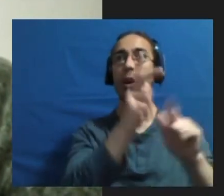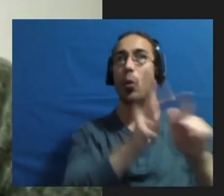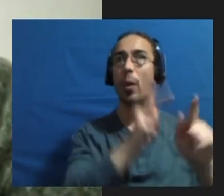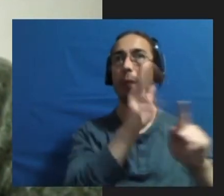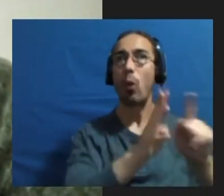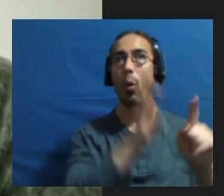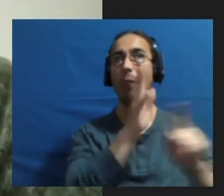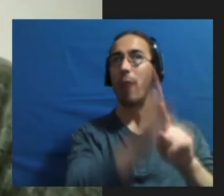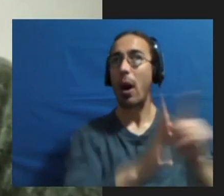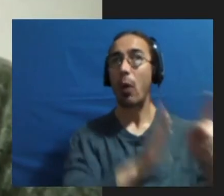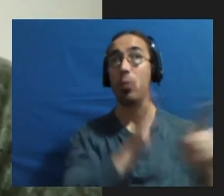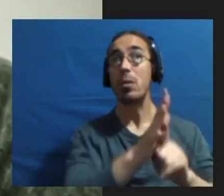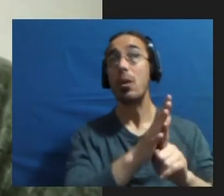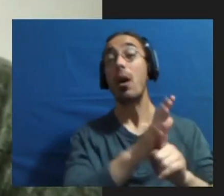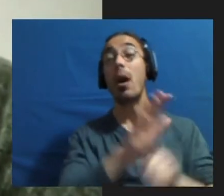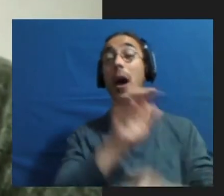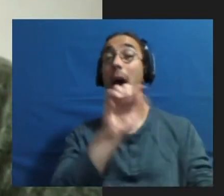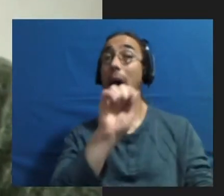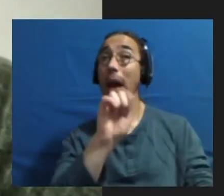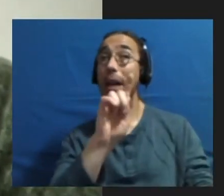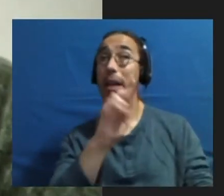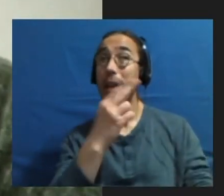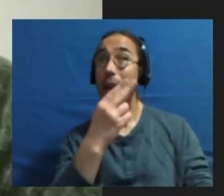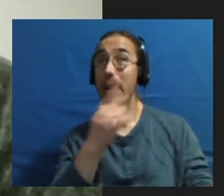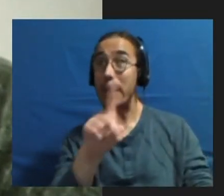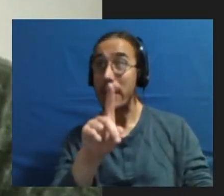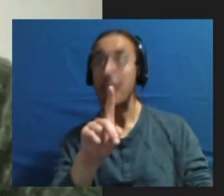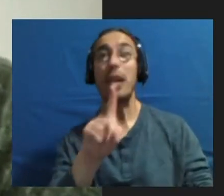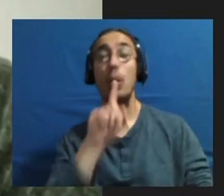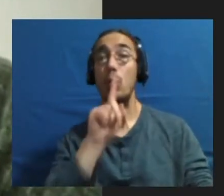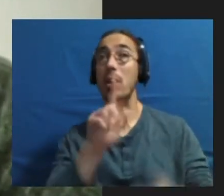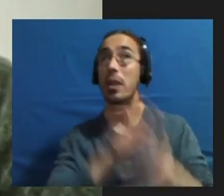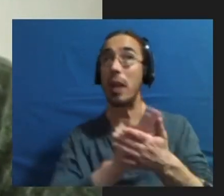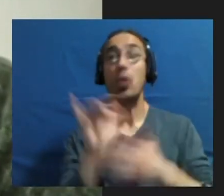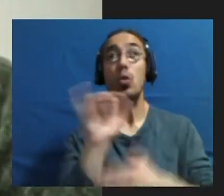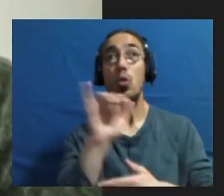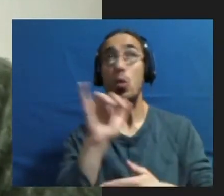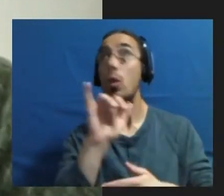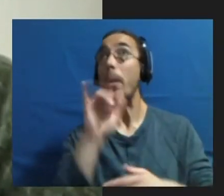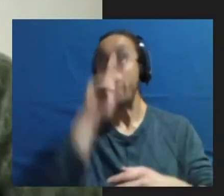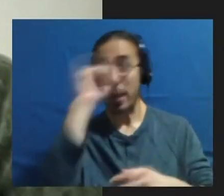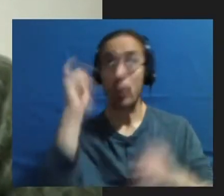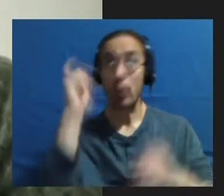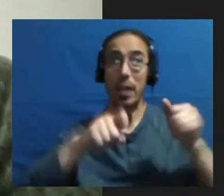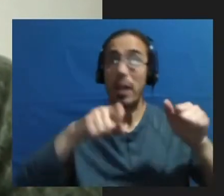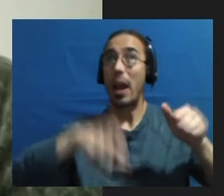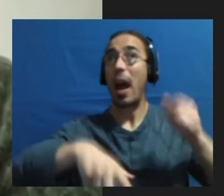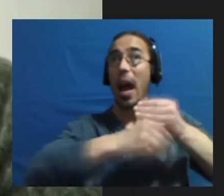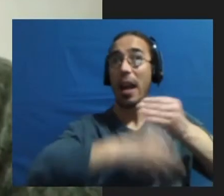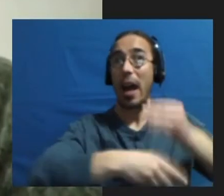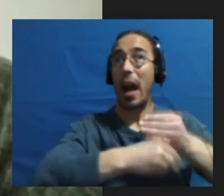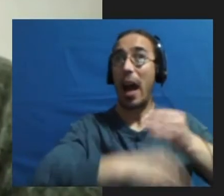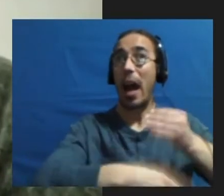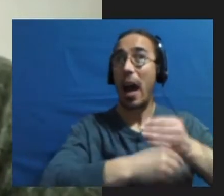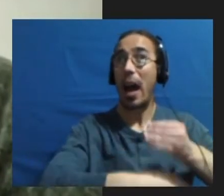we're throwing in stuff that isn't even in relation to what we originally started talking about. So